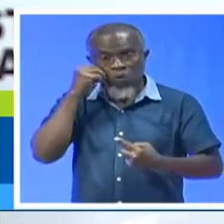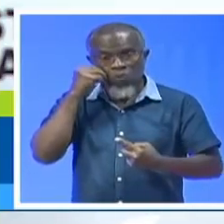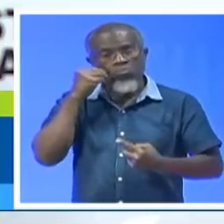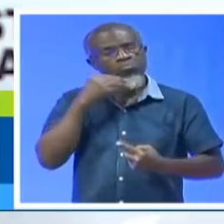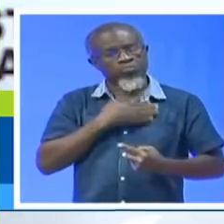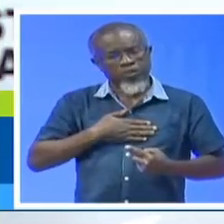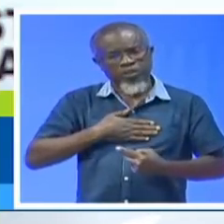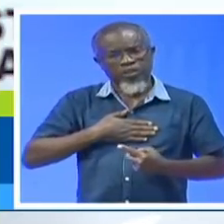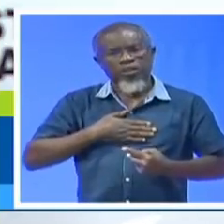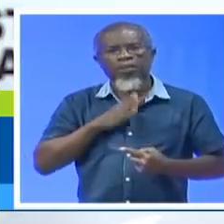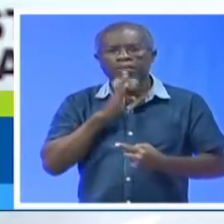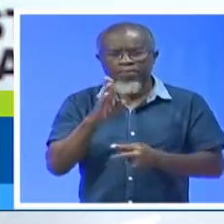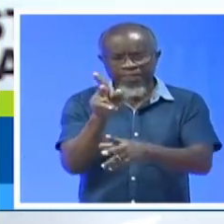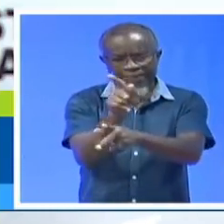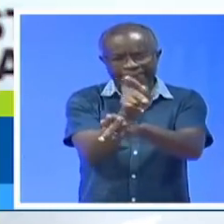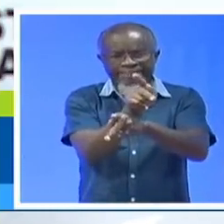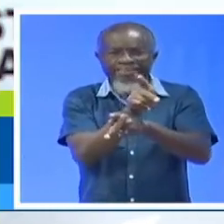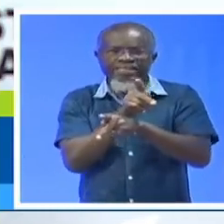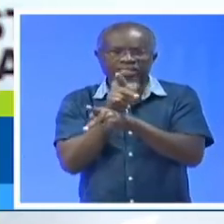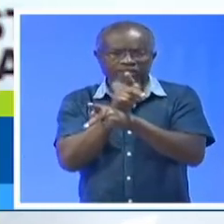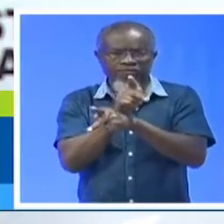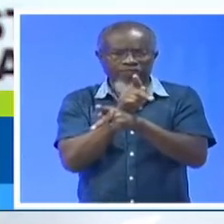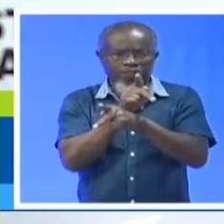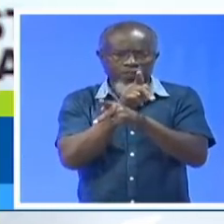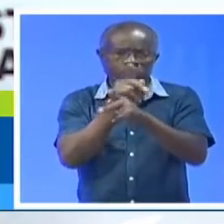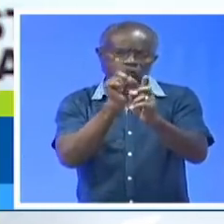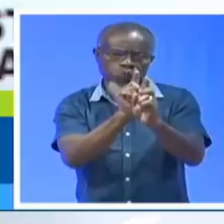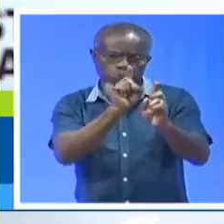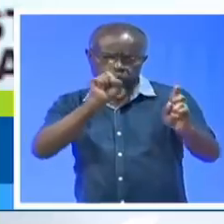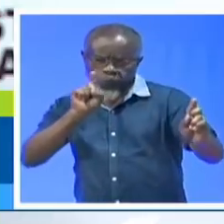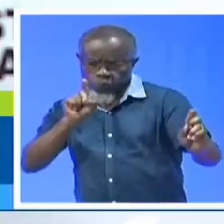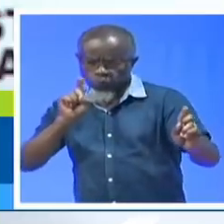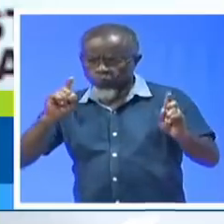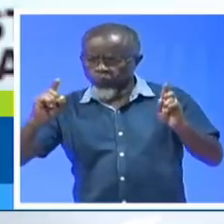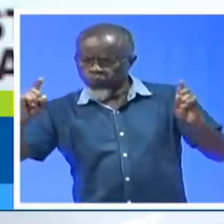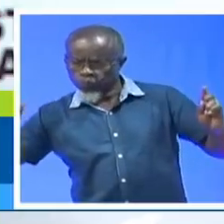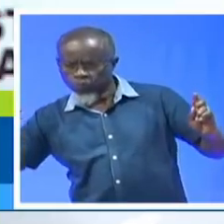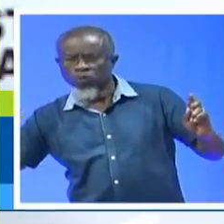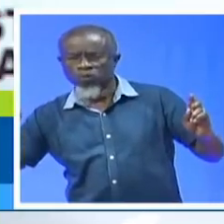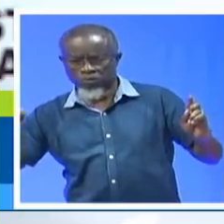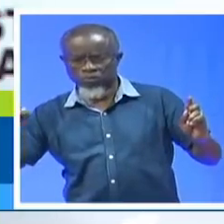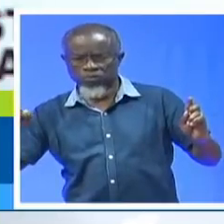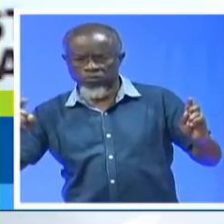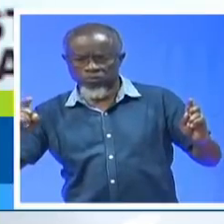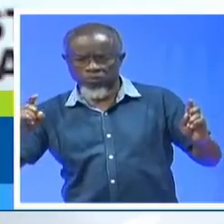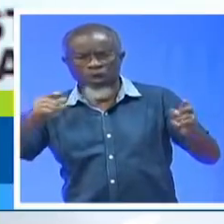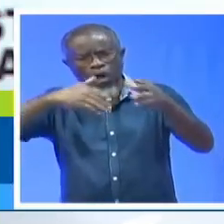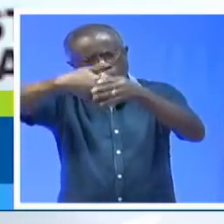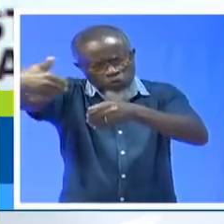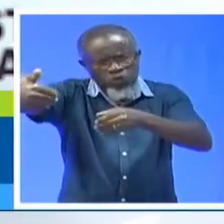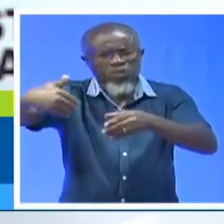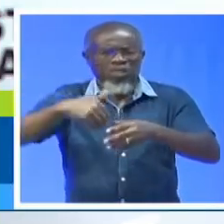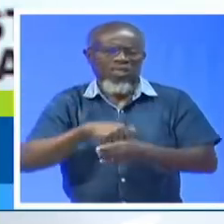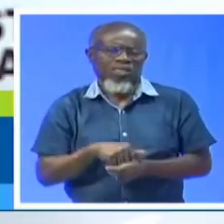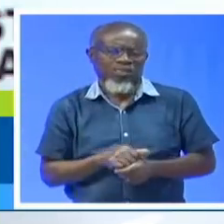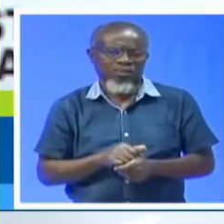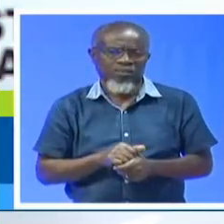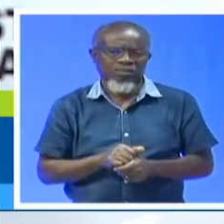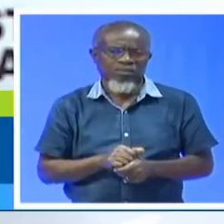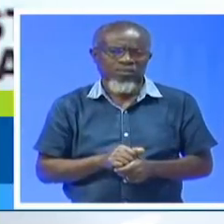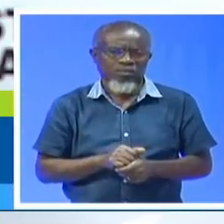careful, social distance, do it in open air spaces. And if we do those things, you know, we could come out of this